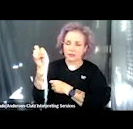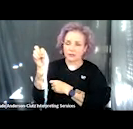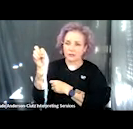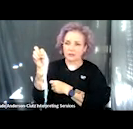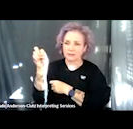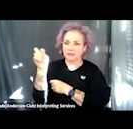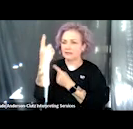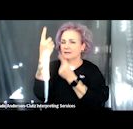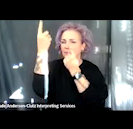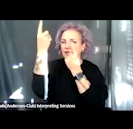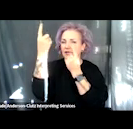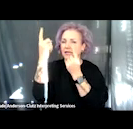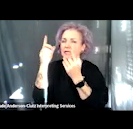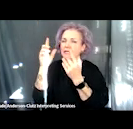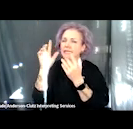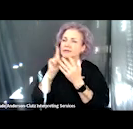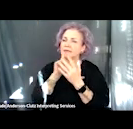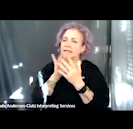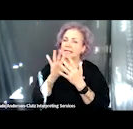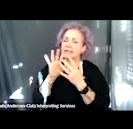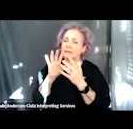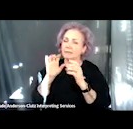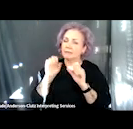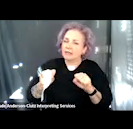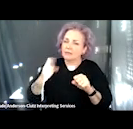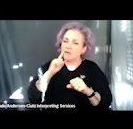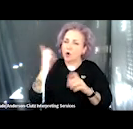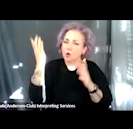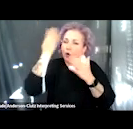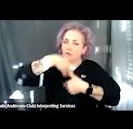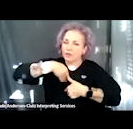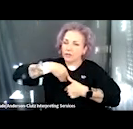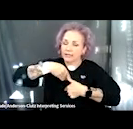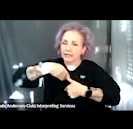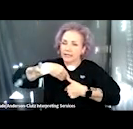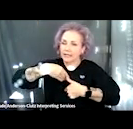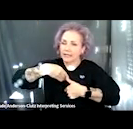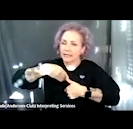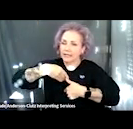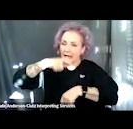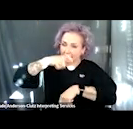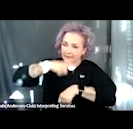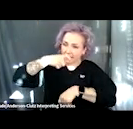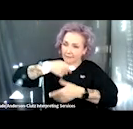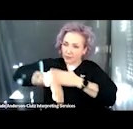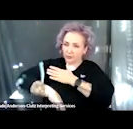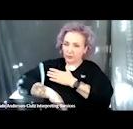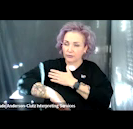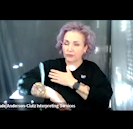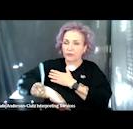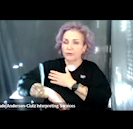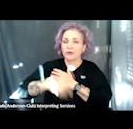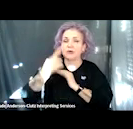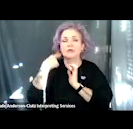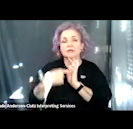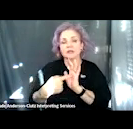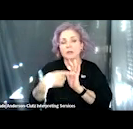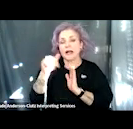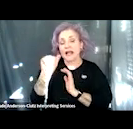from an early stage. So these are things like attention deficit hyperactivity disorder, developmental language